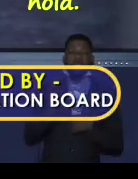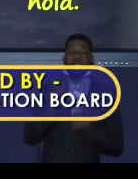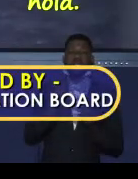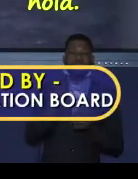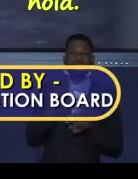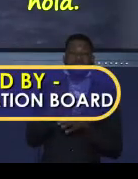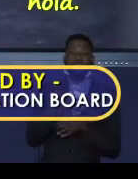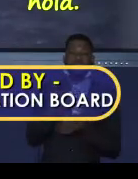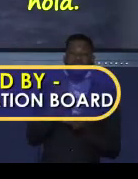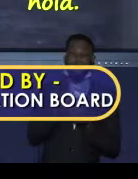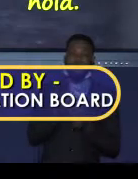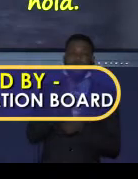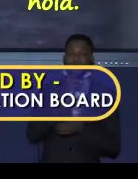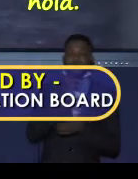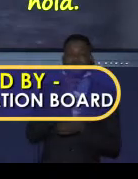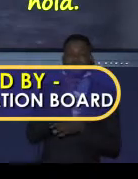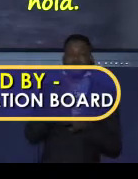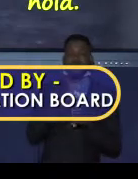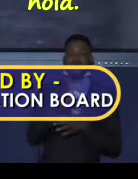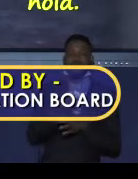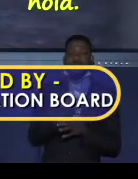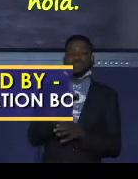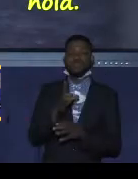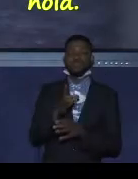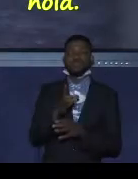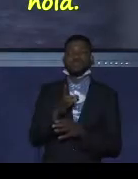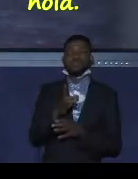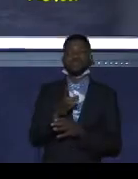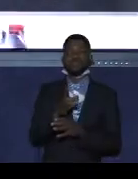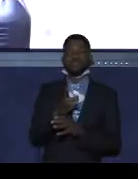water than your water bottle. So keep that at the back of your mind.